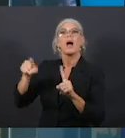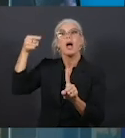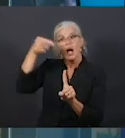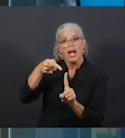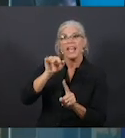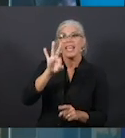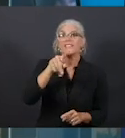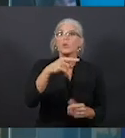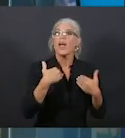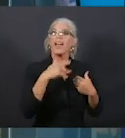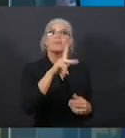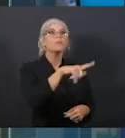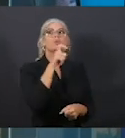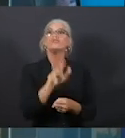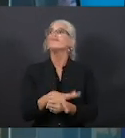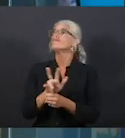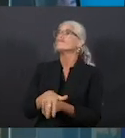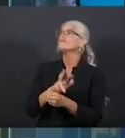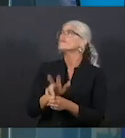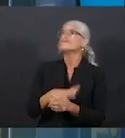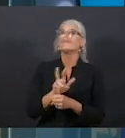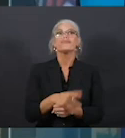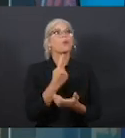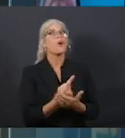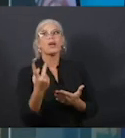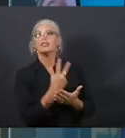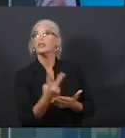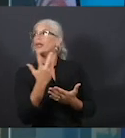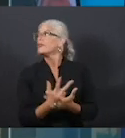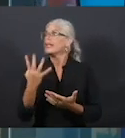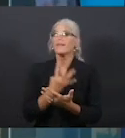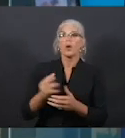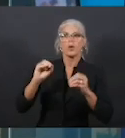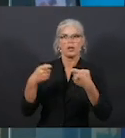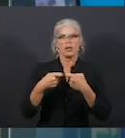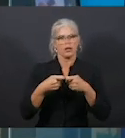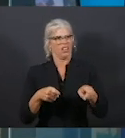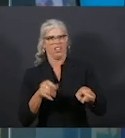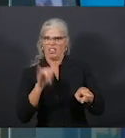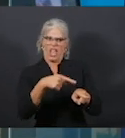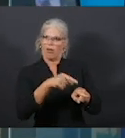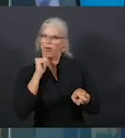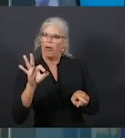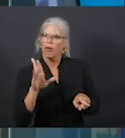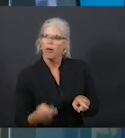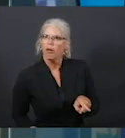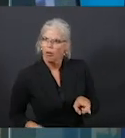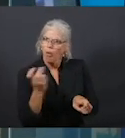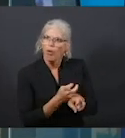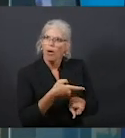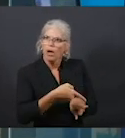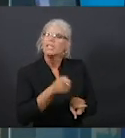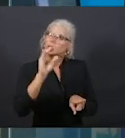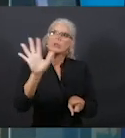people that are just waiting and waiting for weeks on end for power, that makes it harder to do everything else you need to do. So there's been a